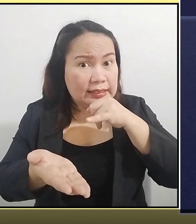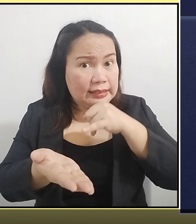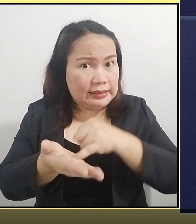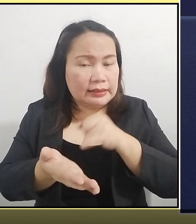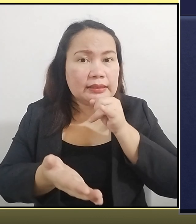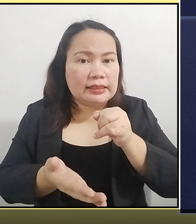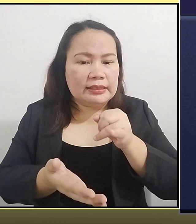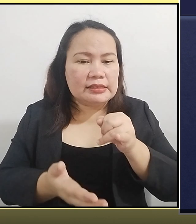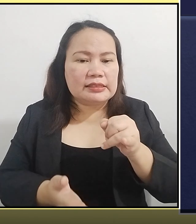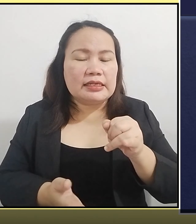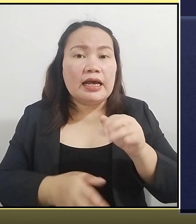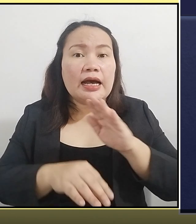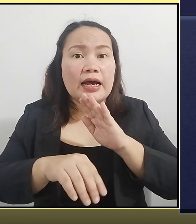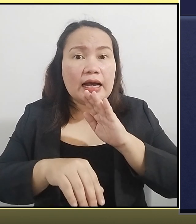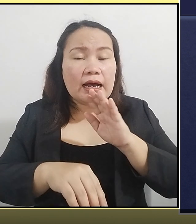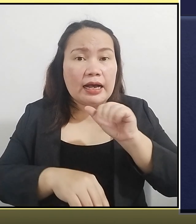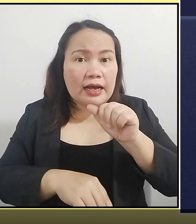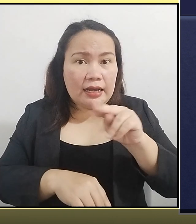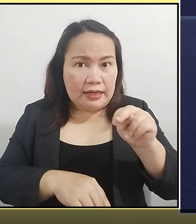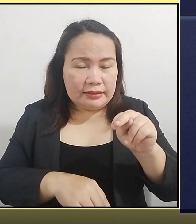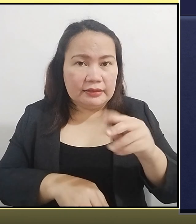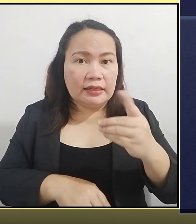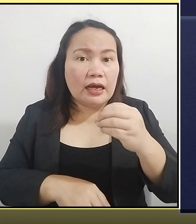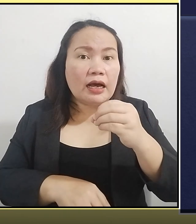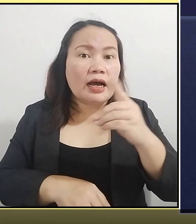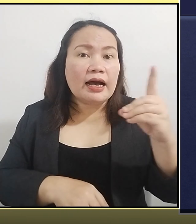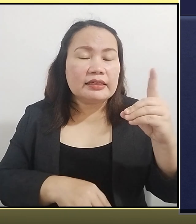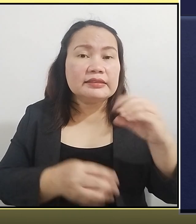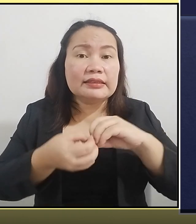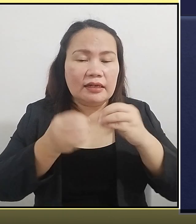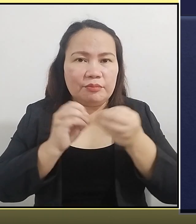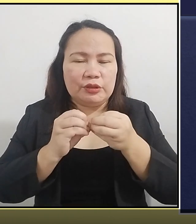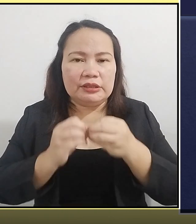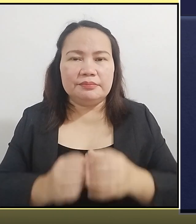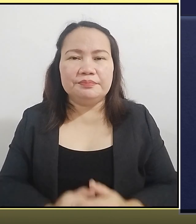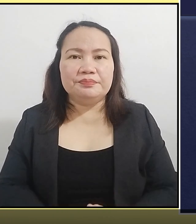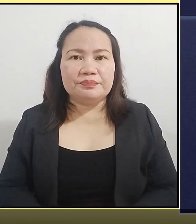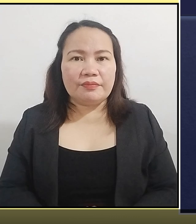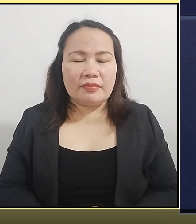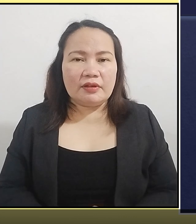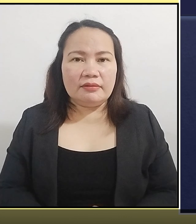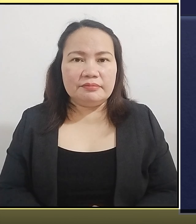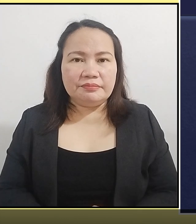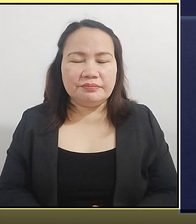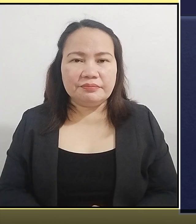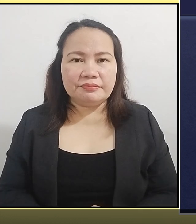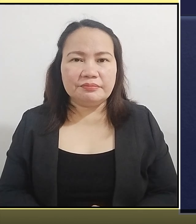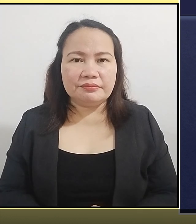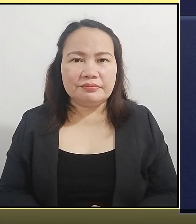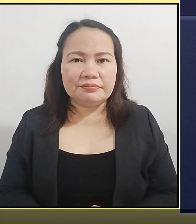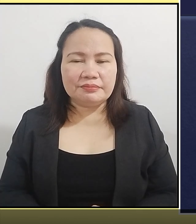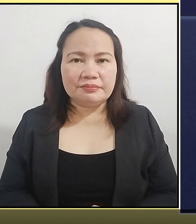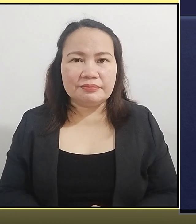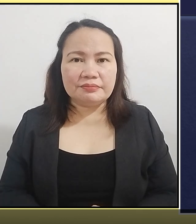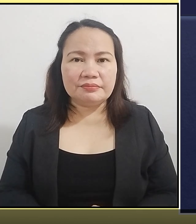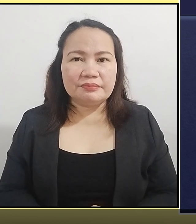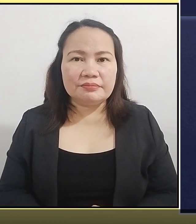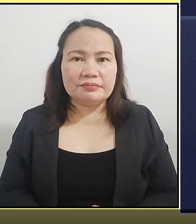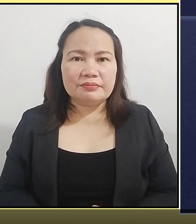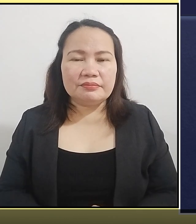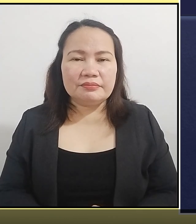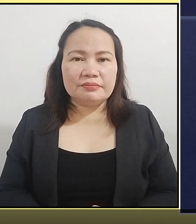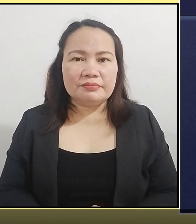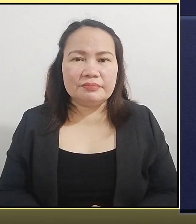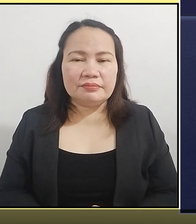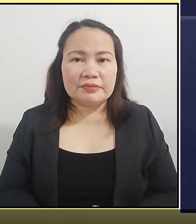So, kahit hindi na po natin ilagay yung then it is odd number kasi meron naman siyang sinabi na dito na number. So,